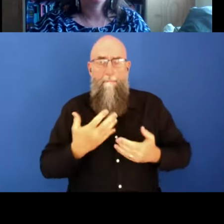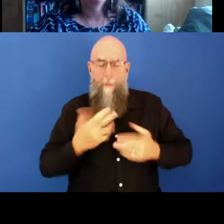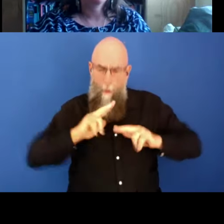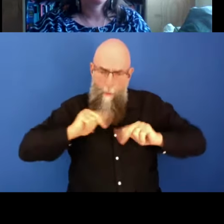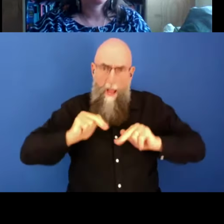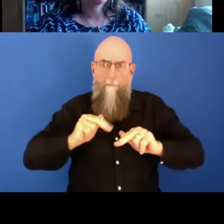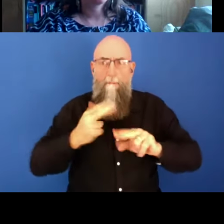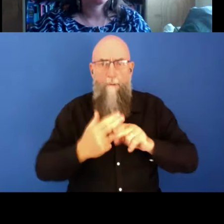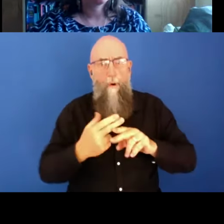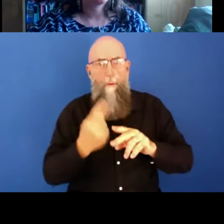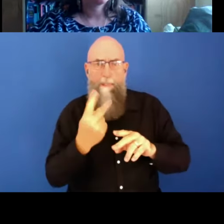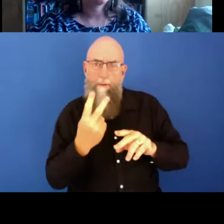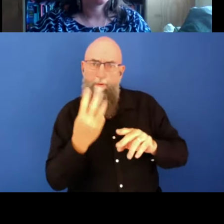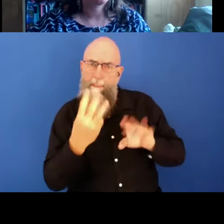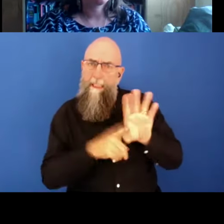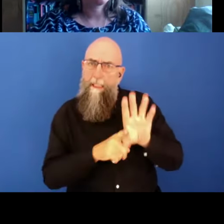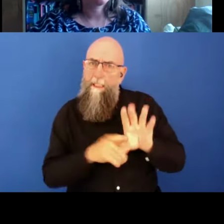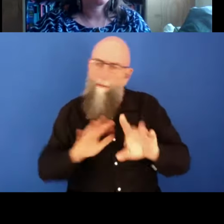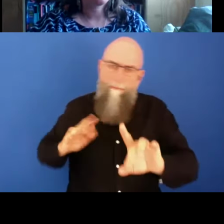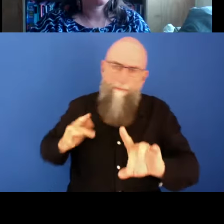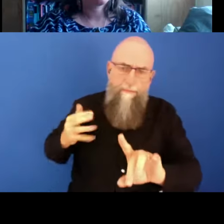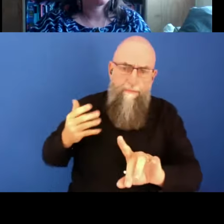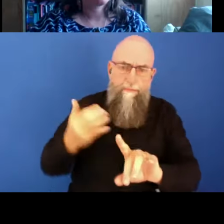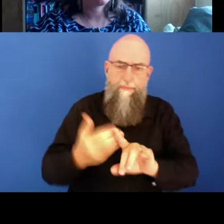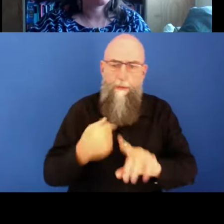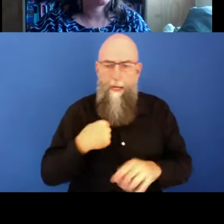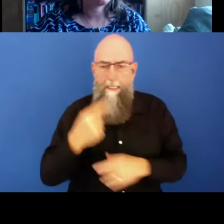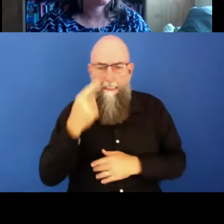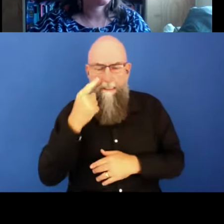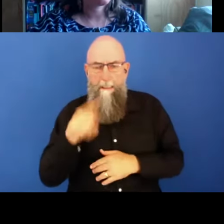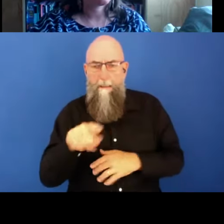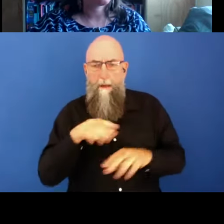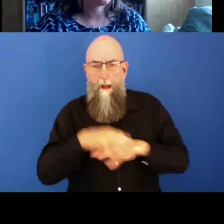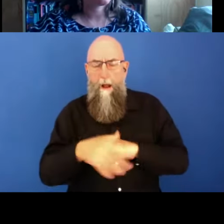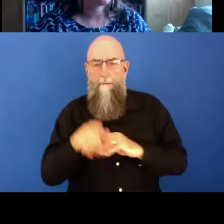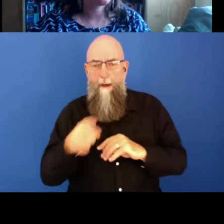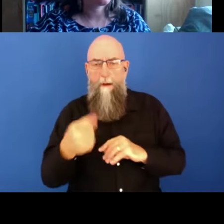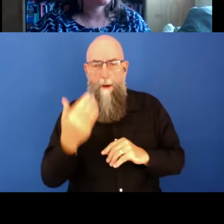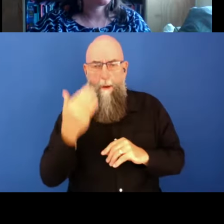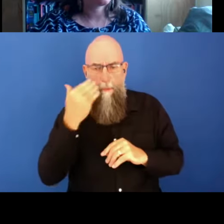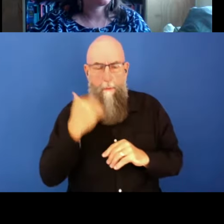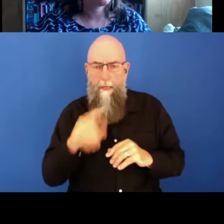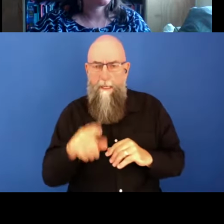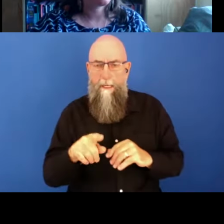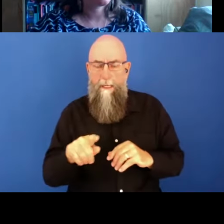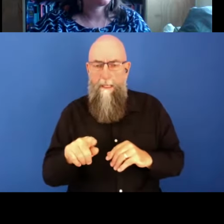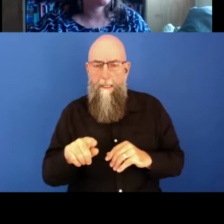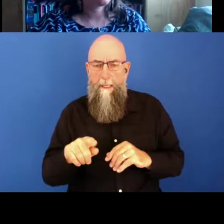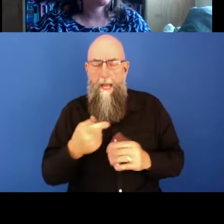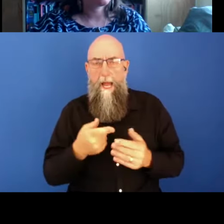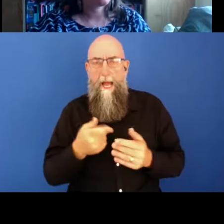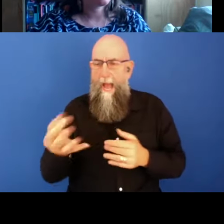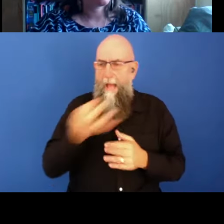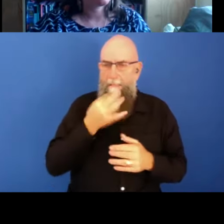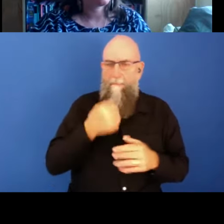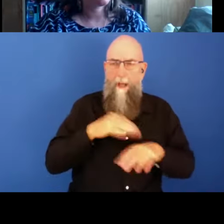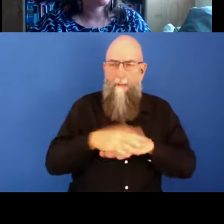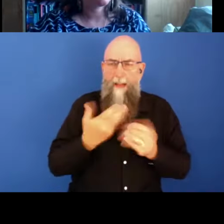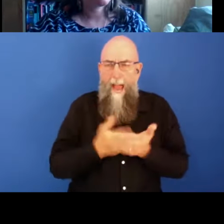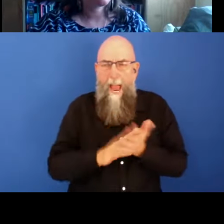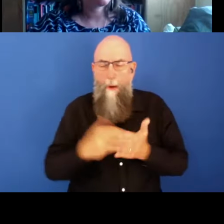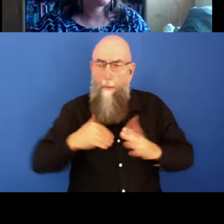i i just noticed a question in the chat from leila around how did we introduce this project to the community and i feel like